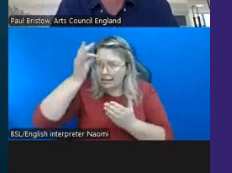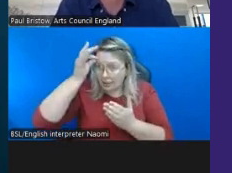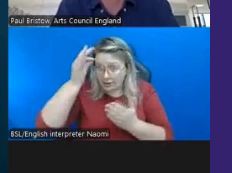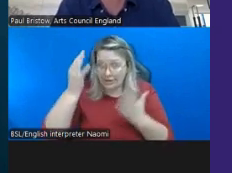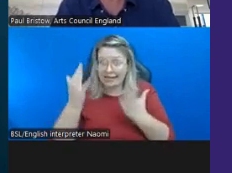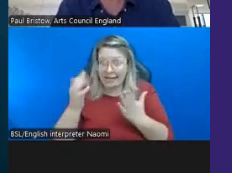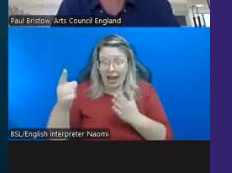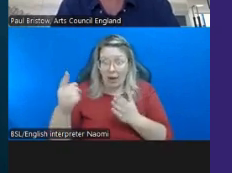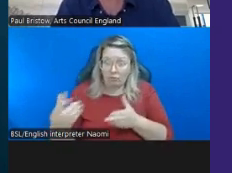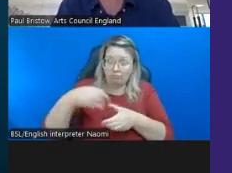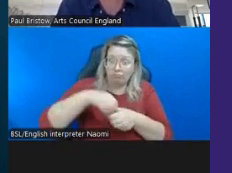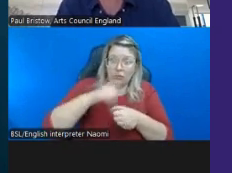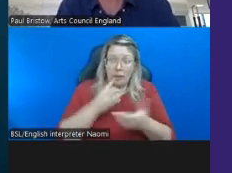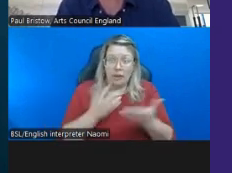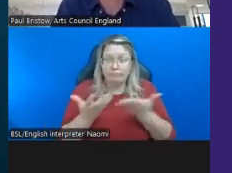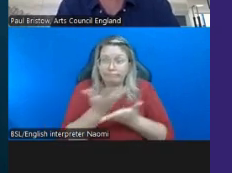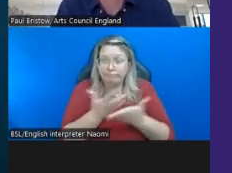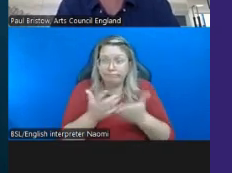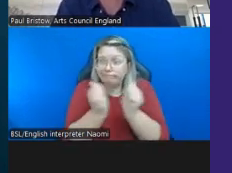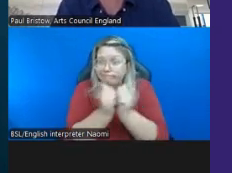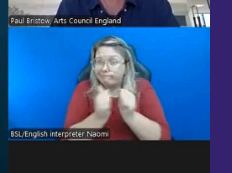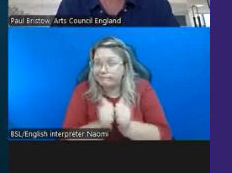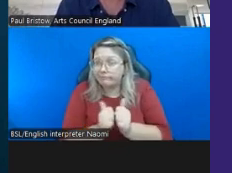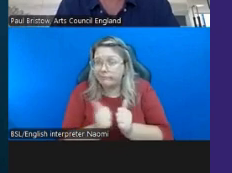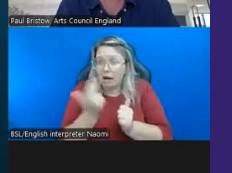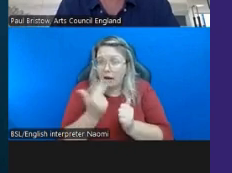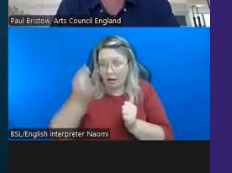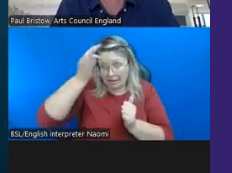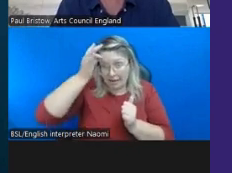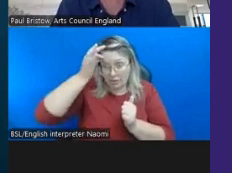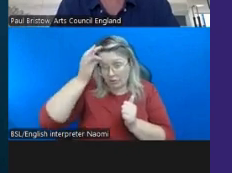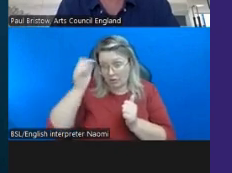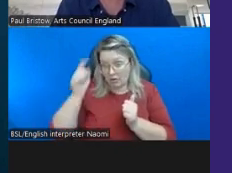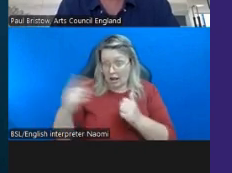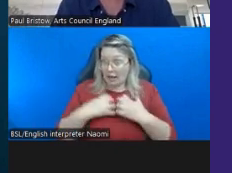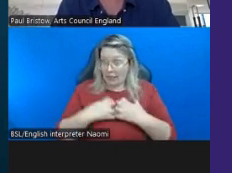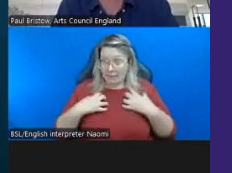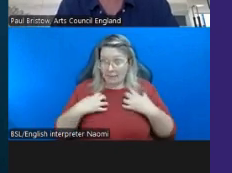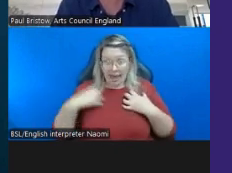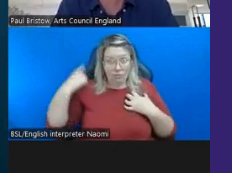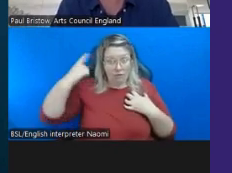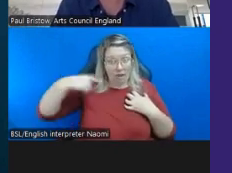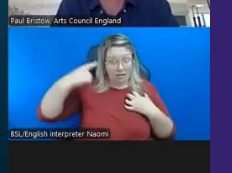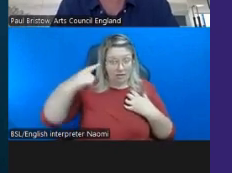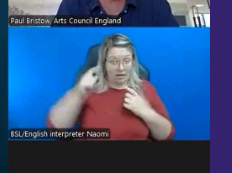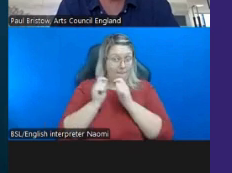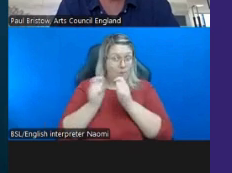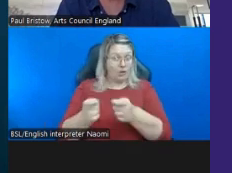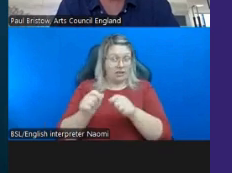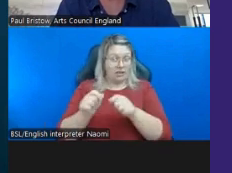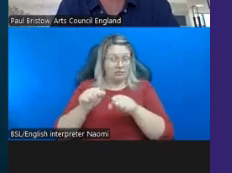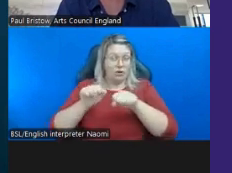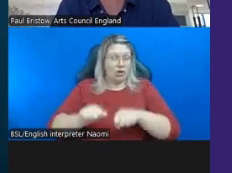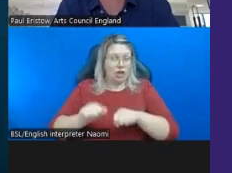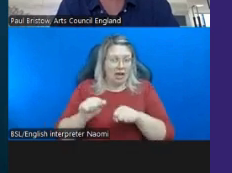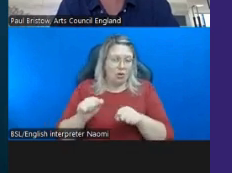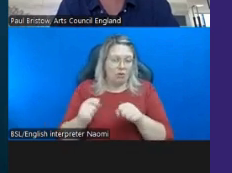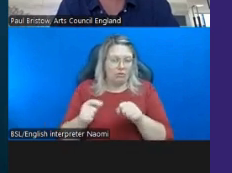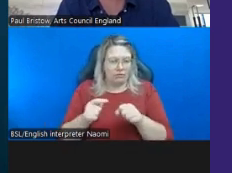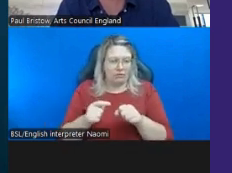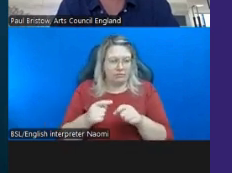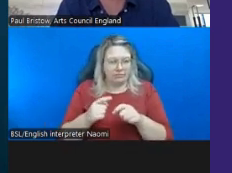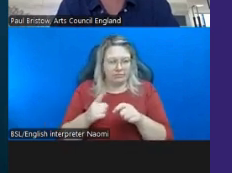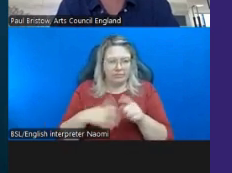Council. So the Mayor of London appoints the chair of Arts Council England's London Area Council, as well as 4 other members of